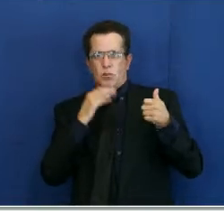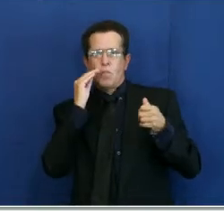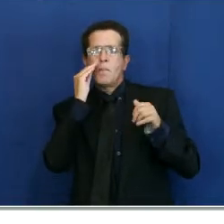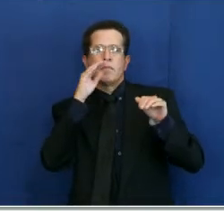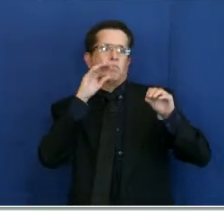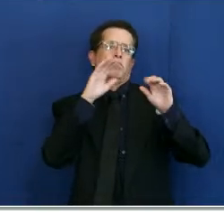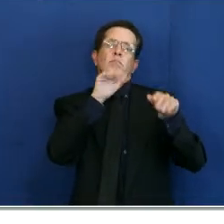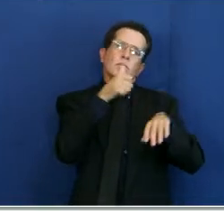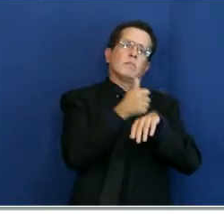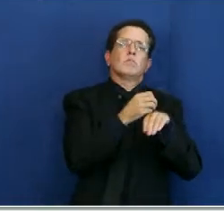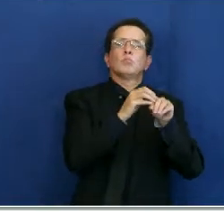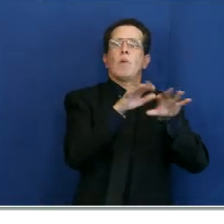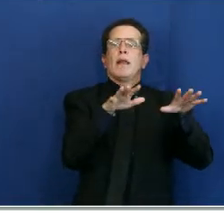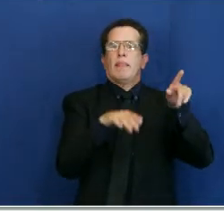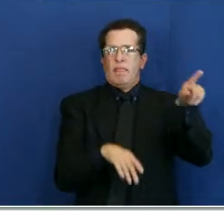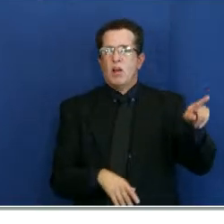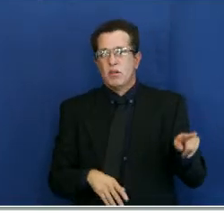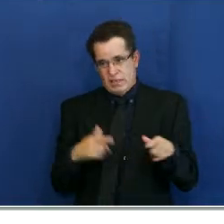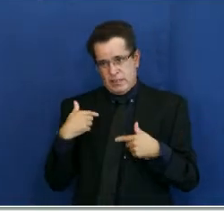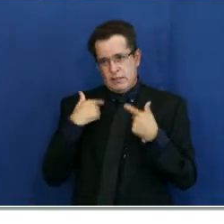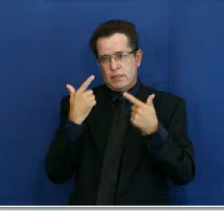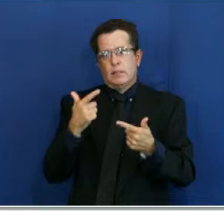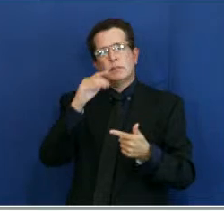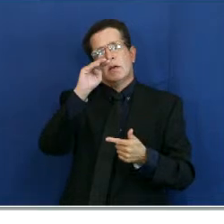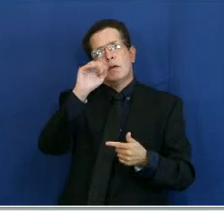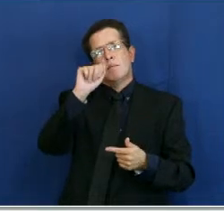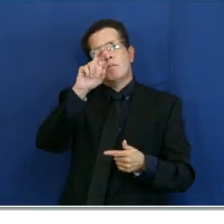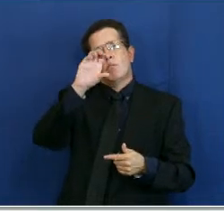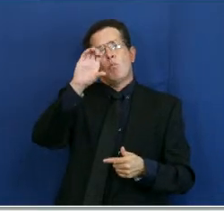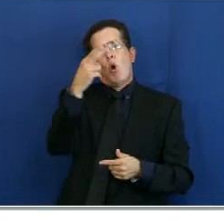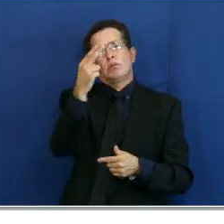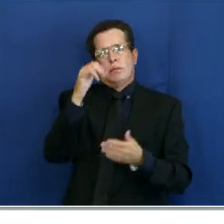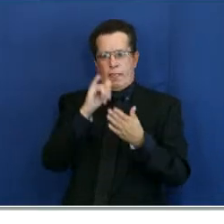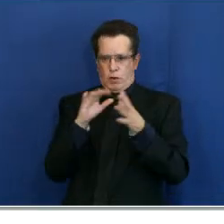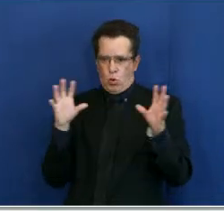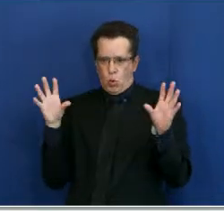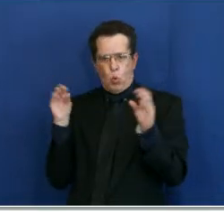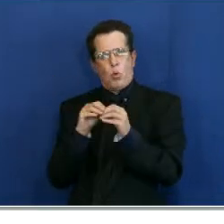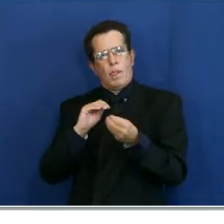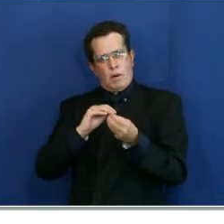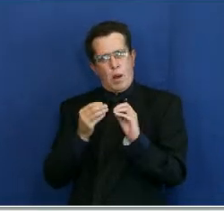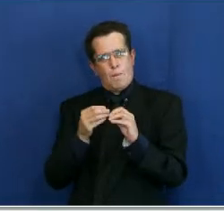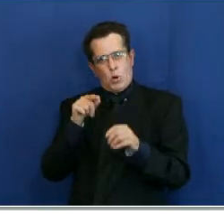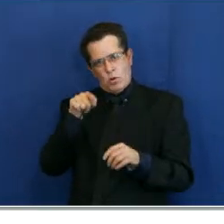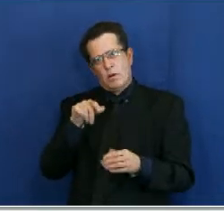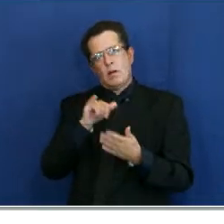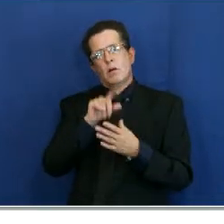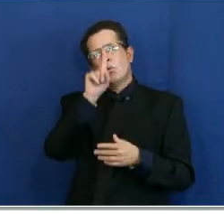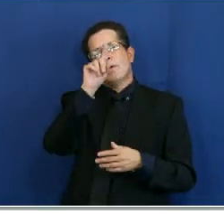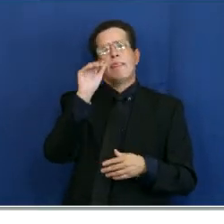March, the total number of community setting outbreaks have produced